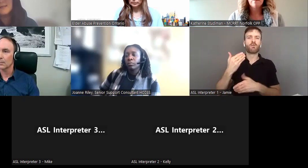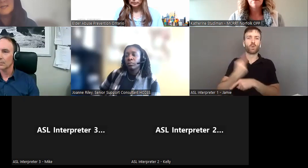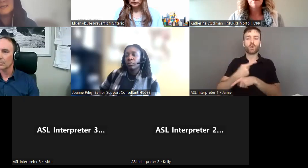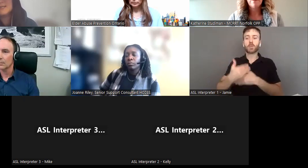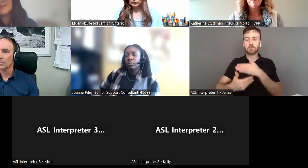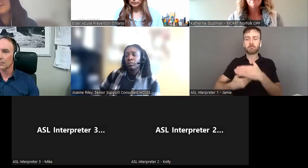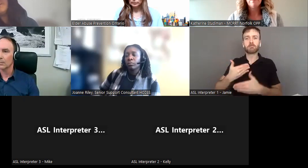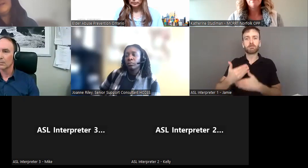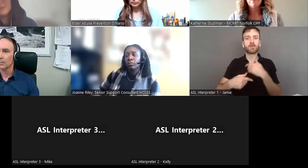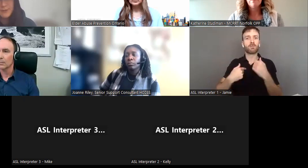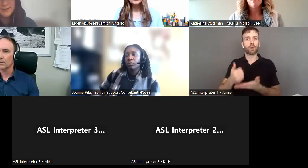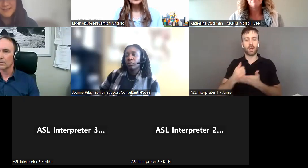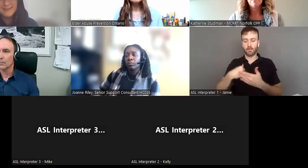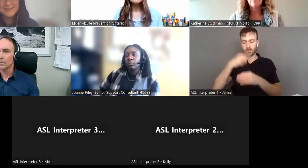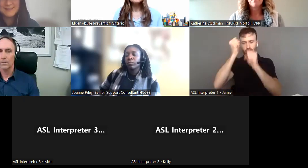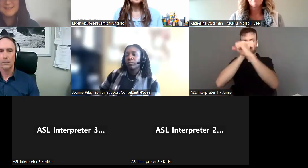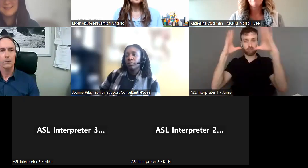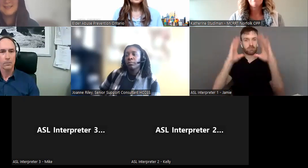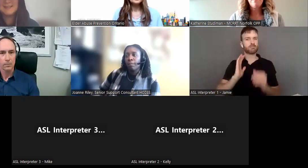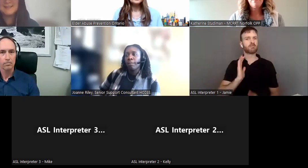going on. So that's what we do.